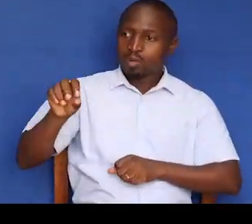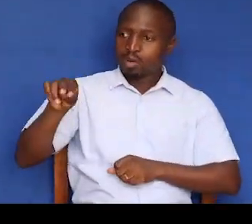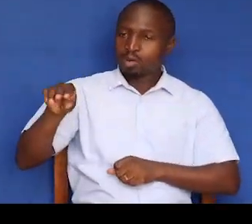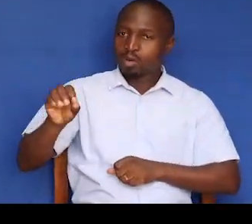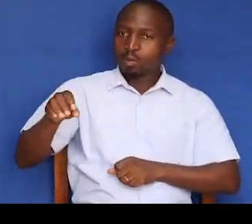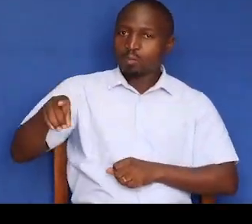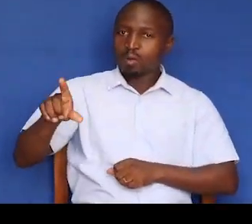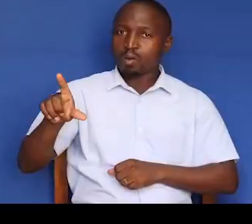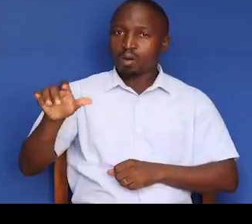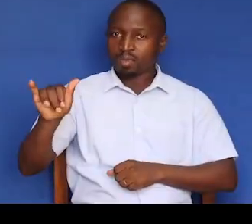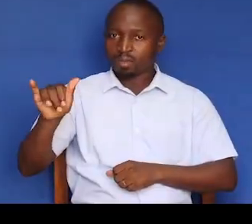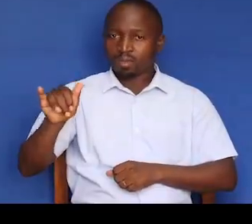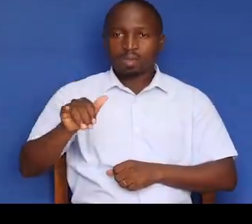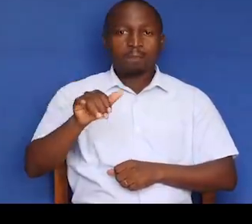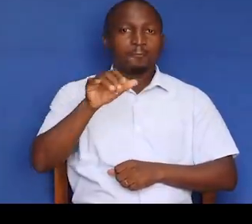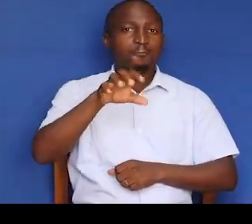monopoly,